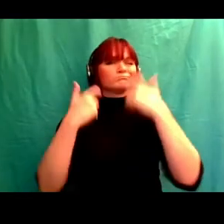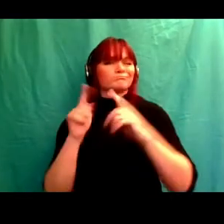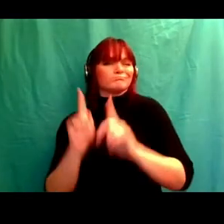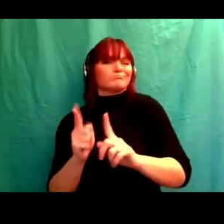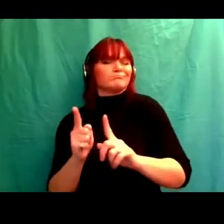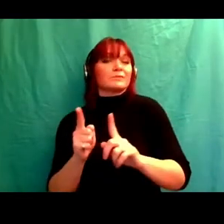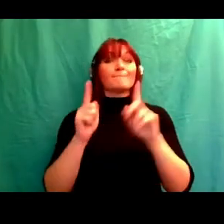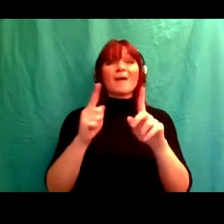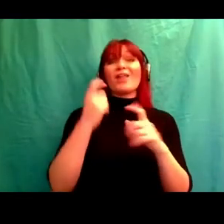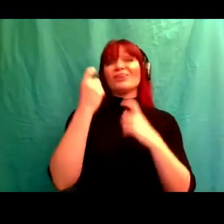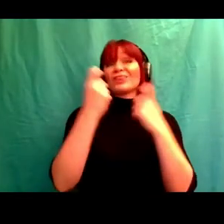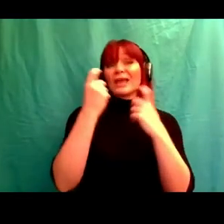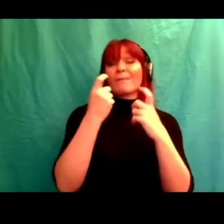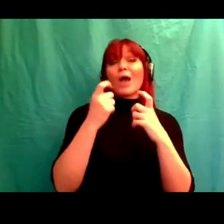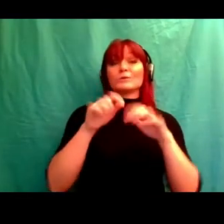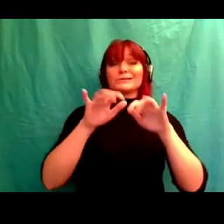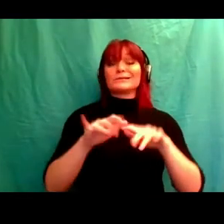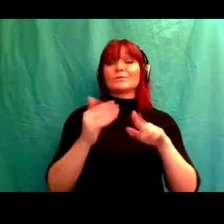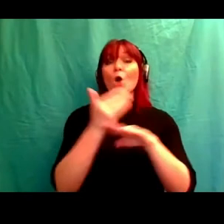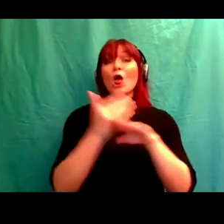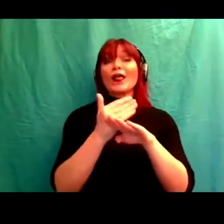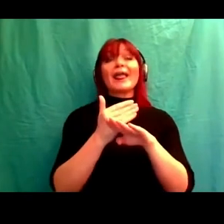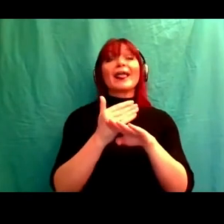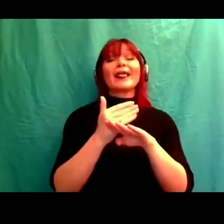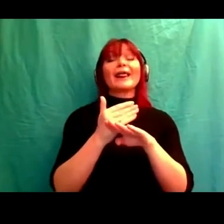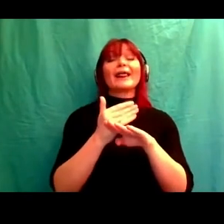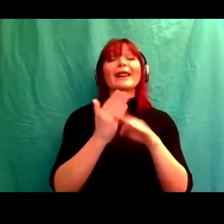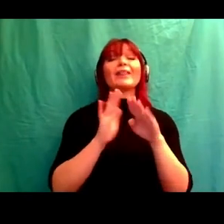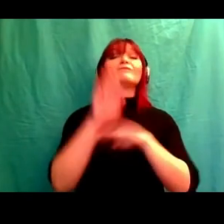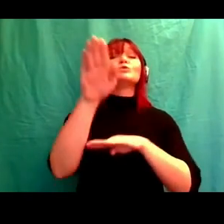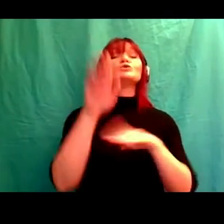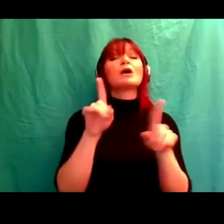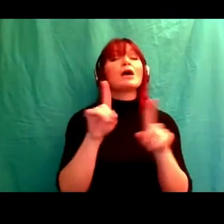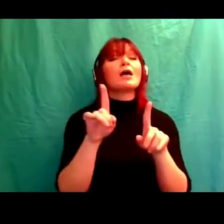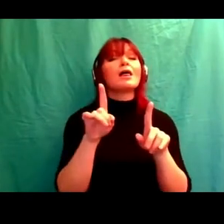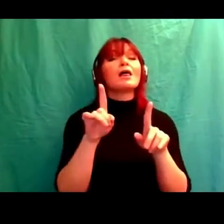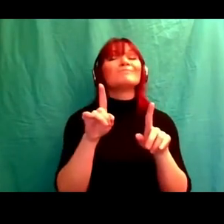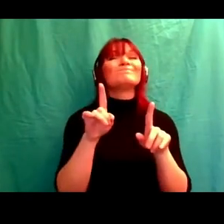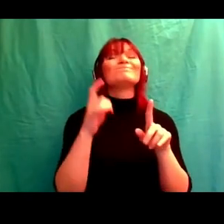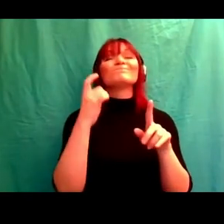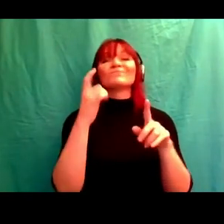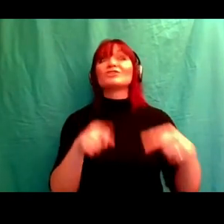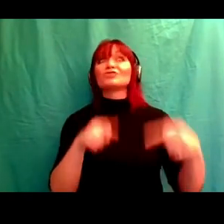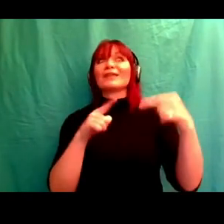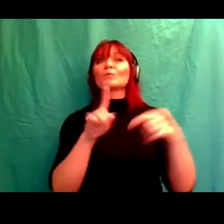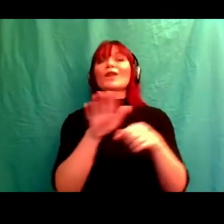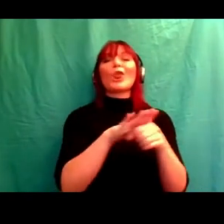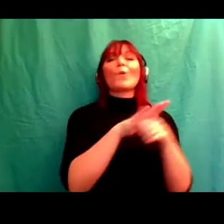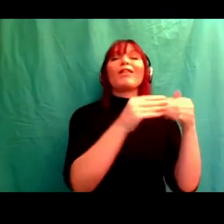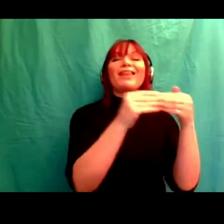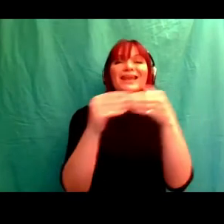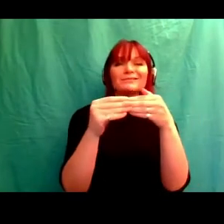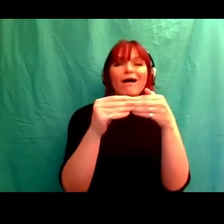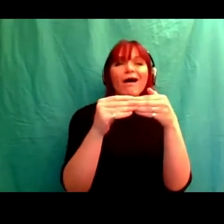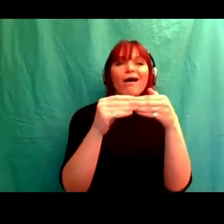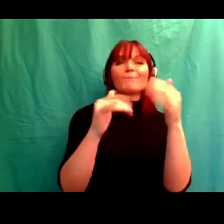for system working, Beth's question, I think the real challenges are in how local leaders work together to build relationships, build different